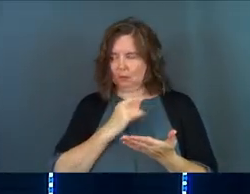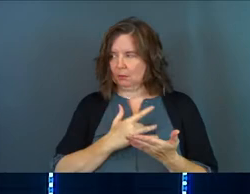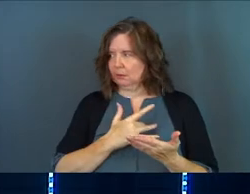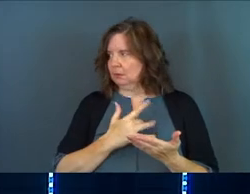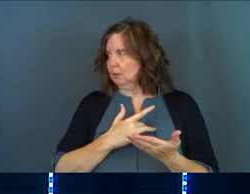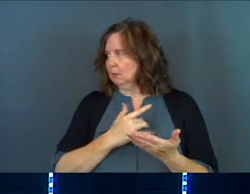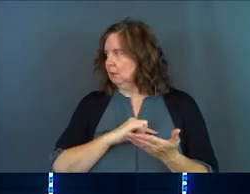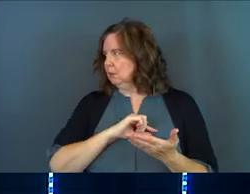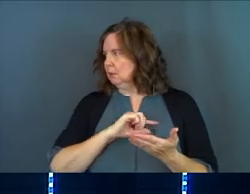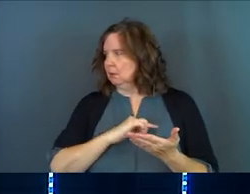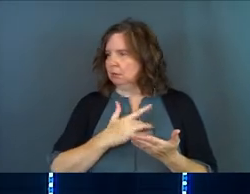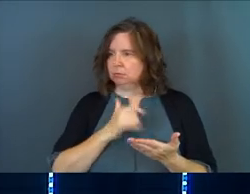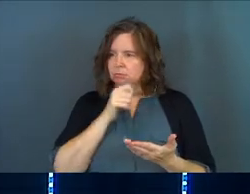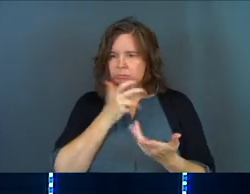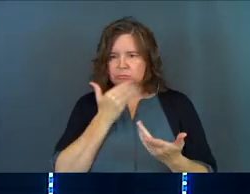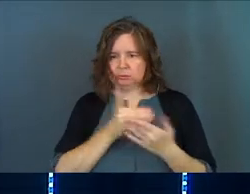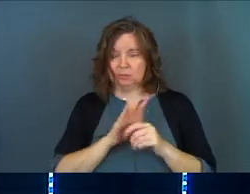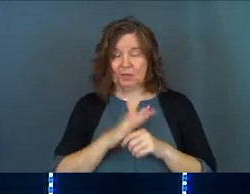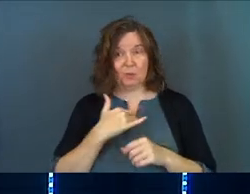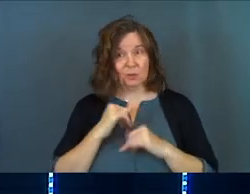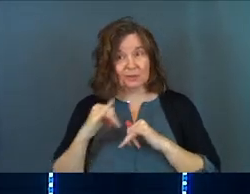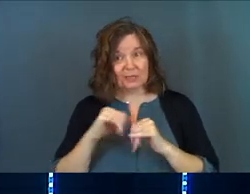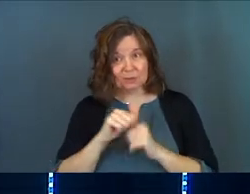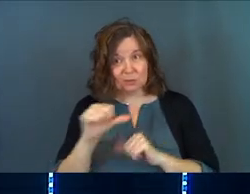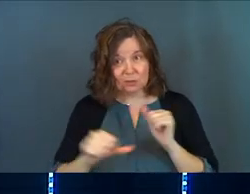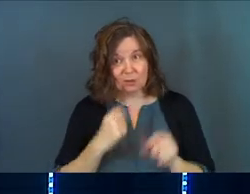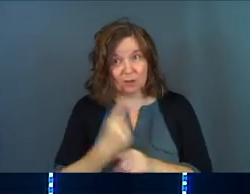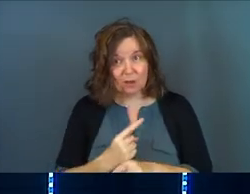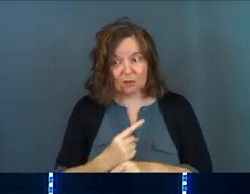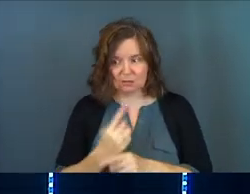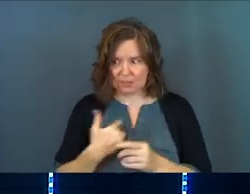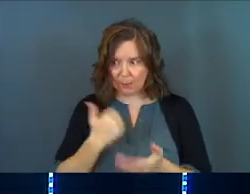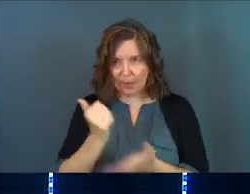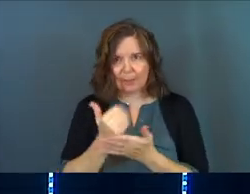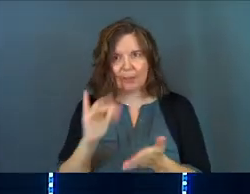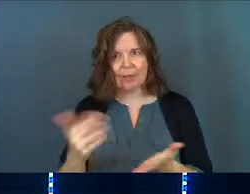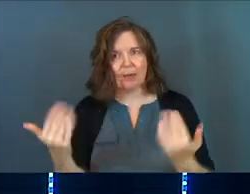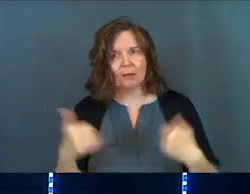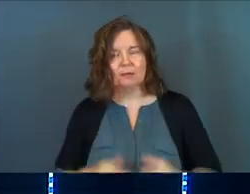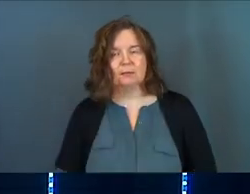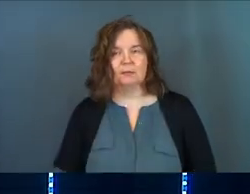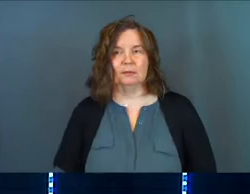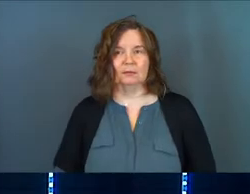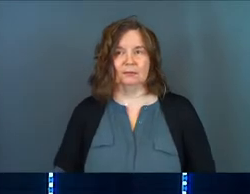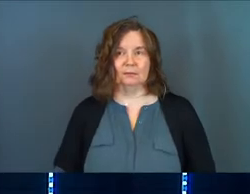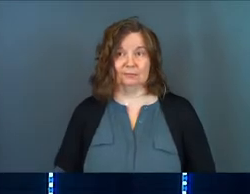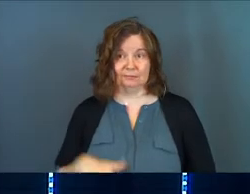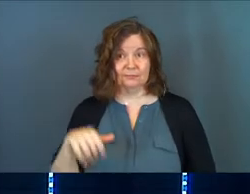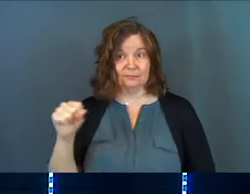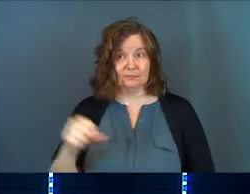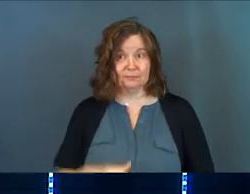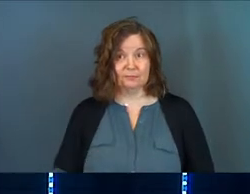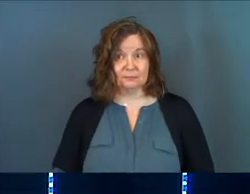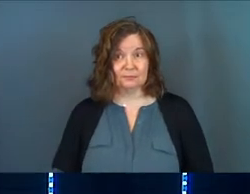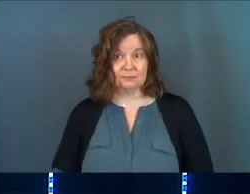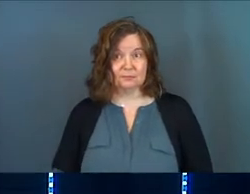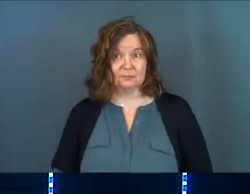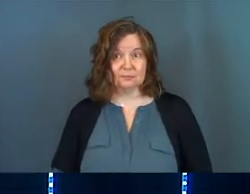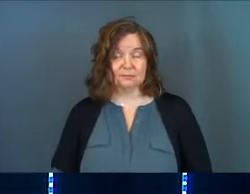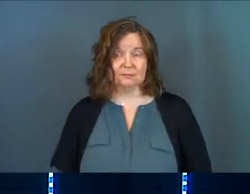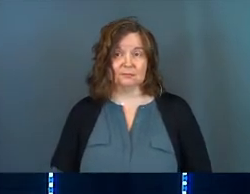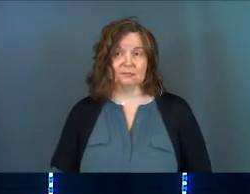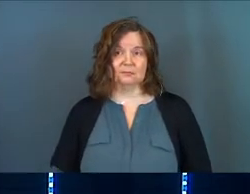teenage problem. We're doing the same thing to each other, are we not? Somebody amen that. Yeah.